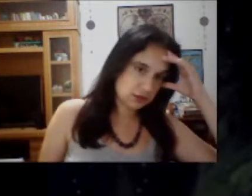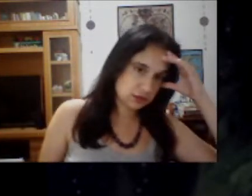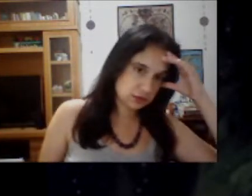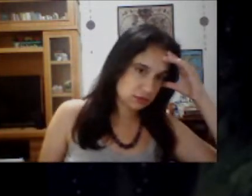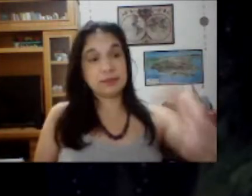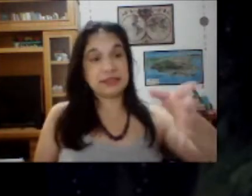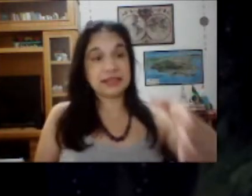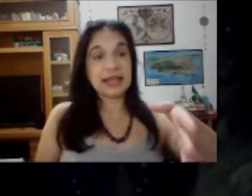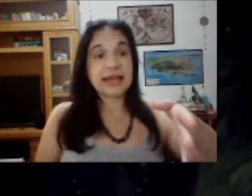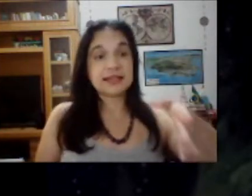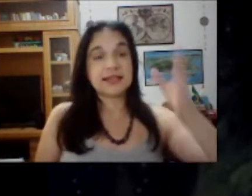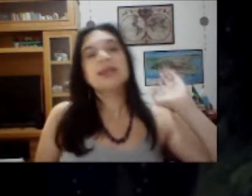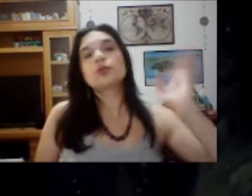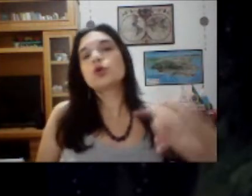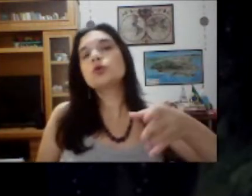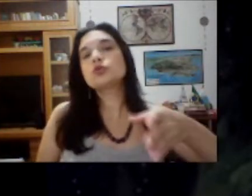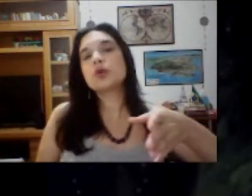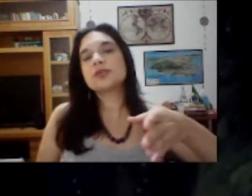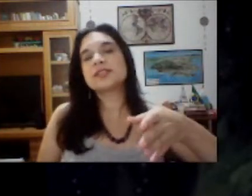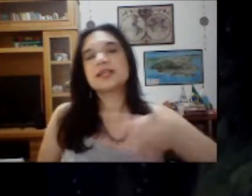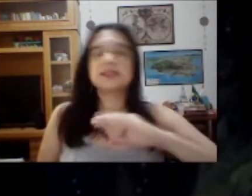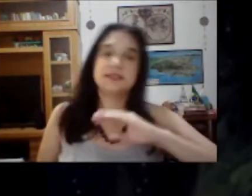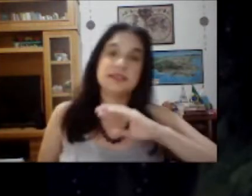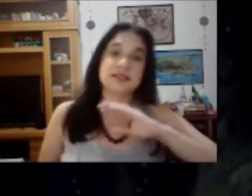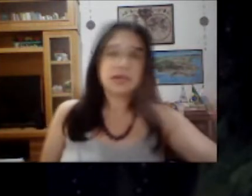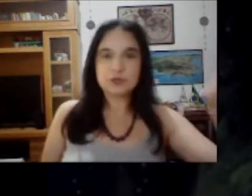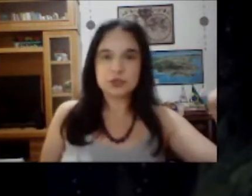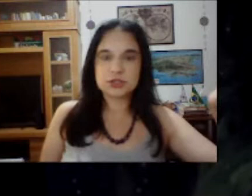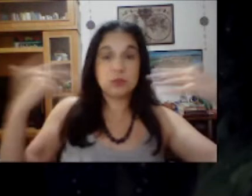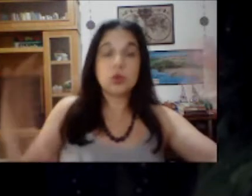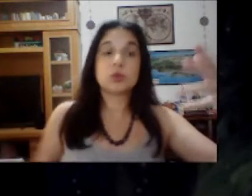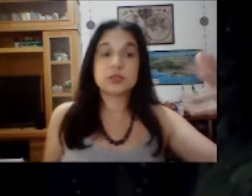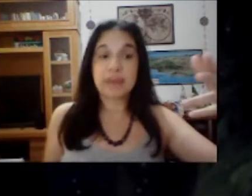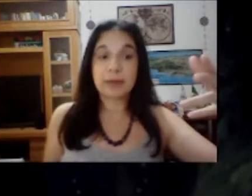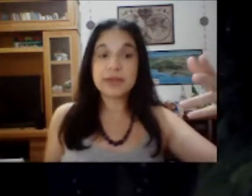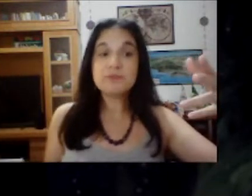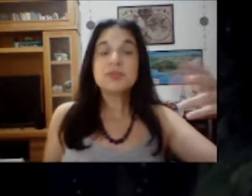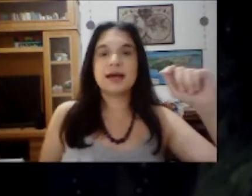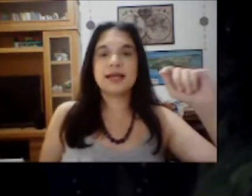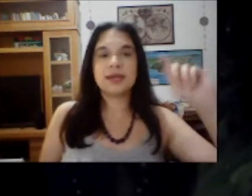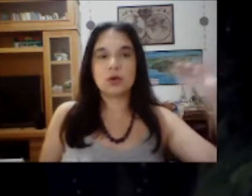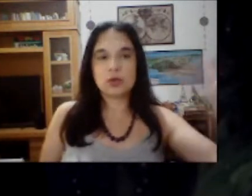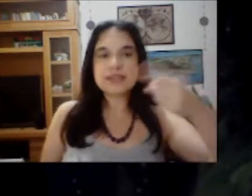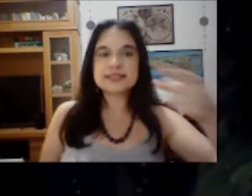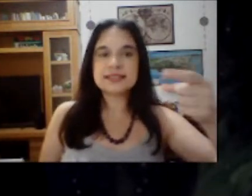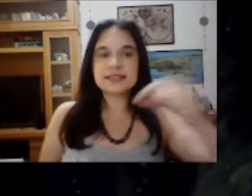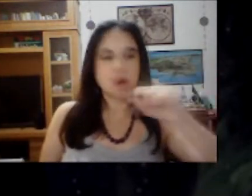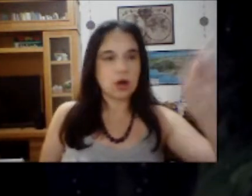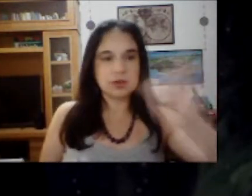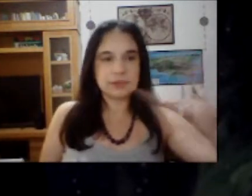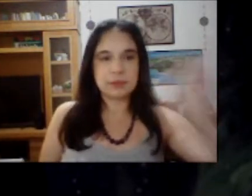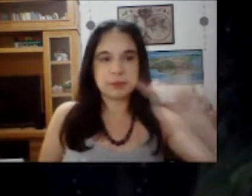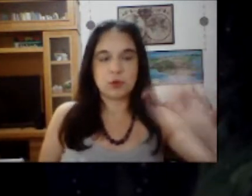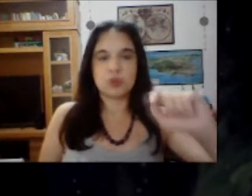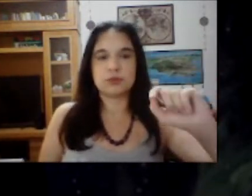goodness. But gladly, D.João VI discovered what was happening. He arrested all the people who were